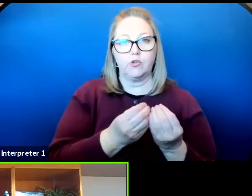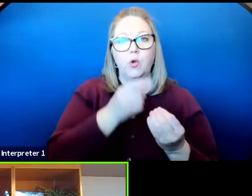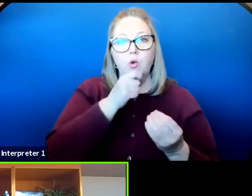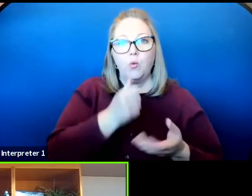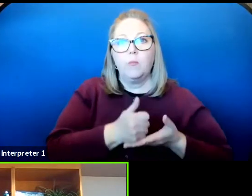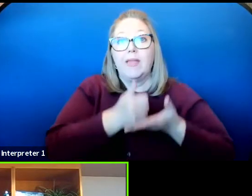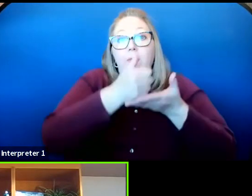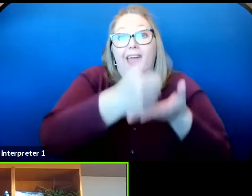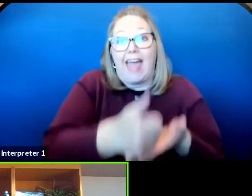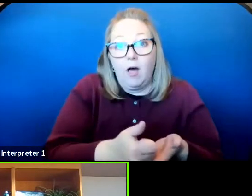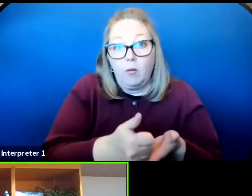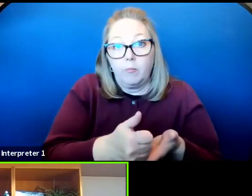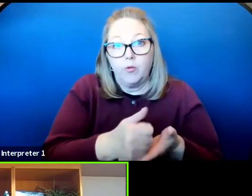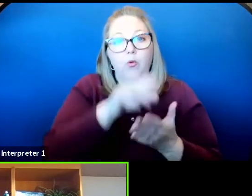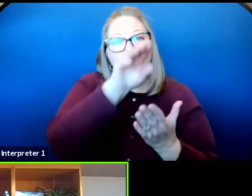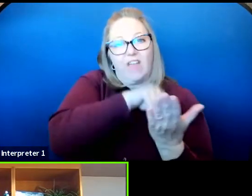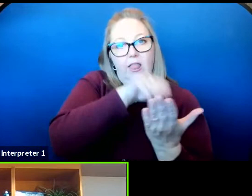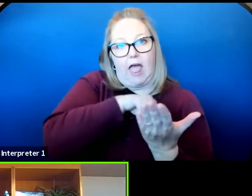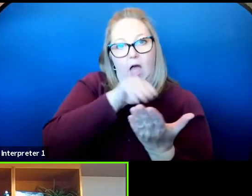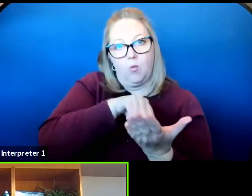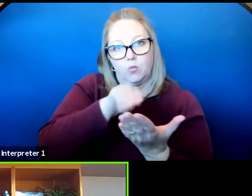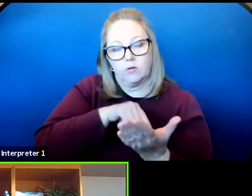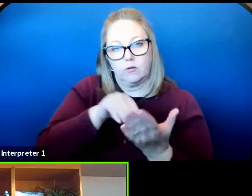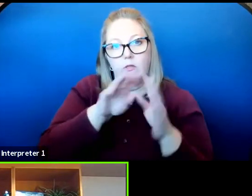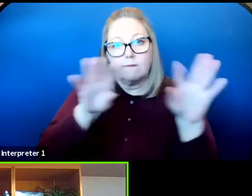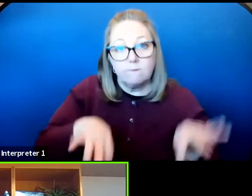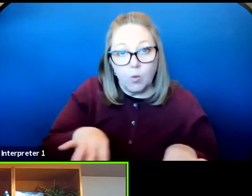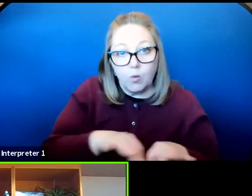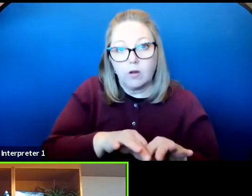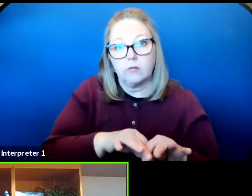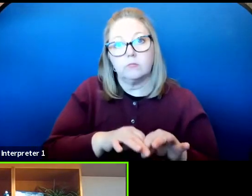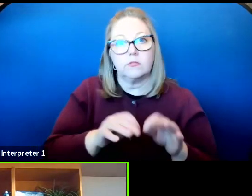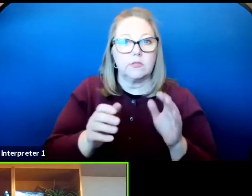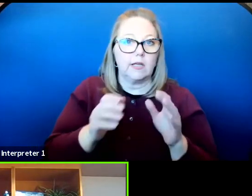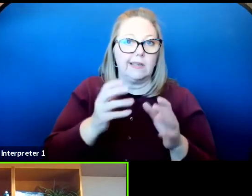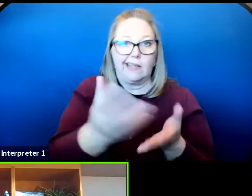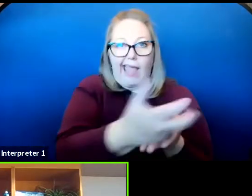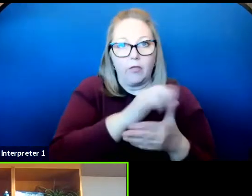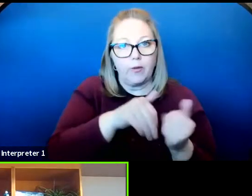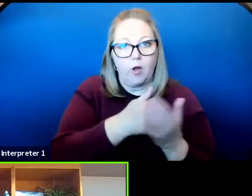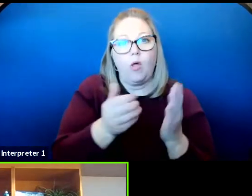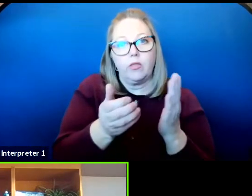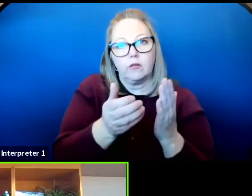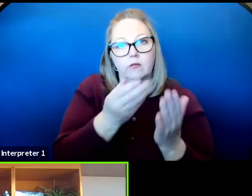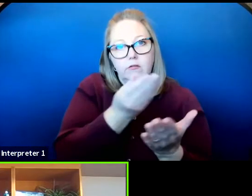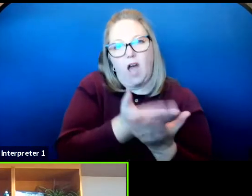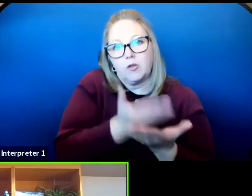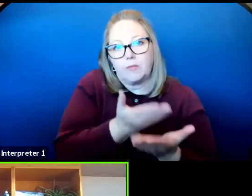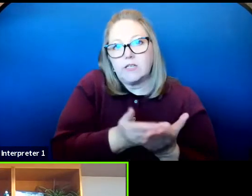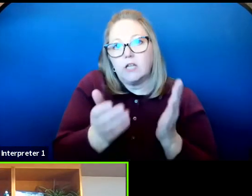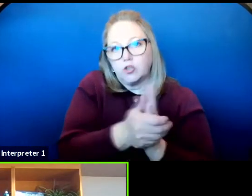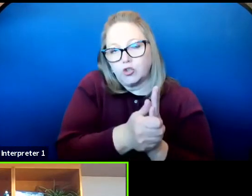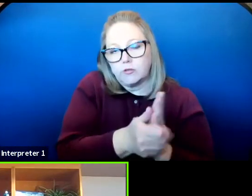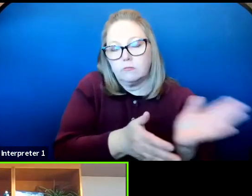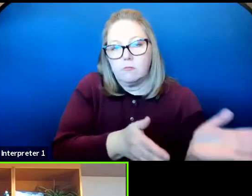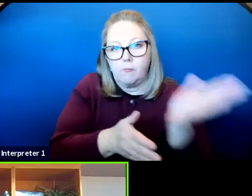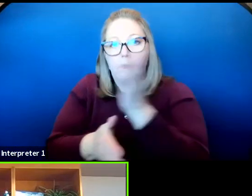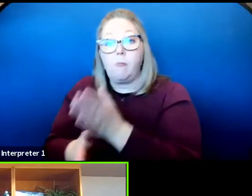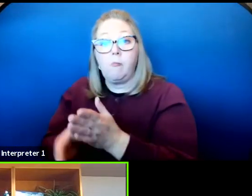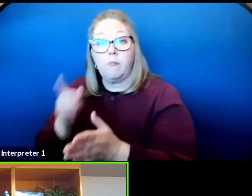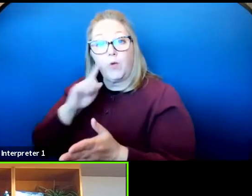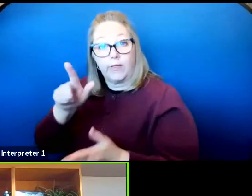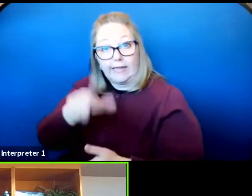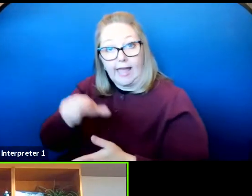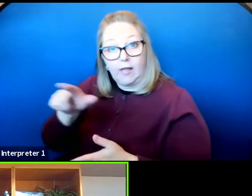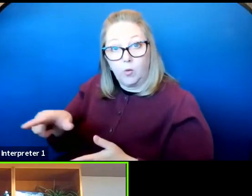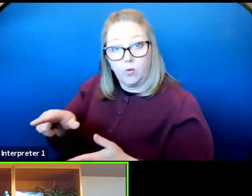terms of handholding and helping them get documentation in. So that's a critical piece. On the landlord side, I mentioned it in my comments that we are going